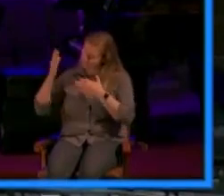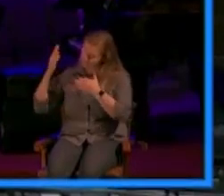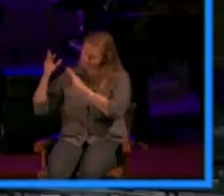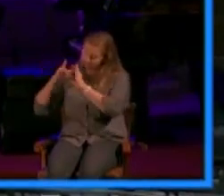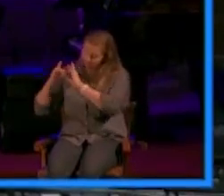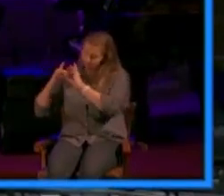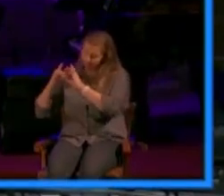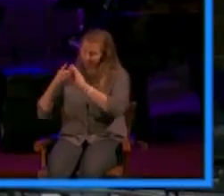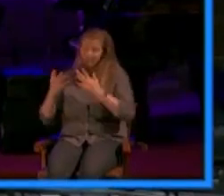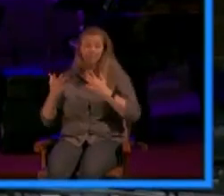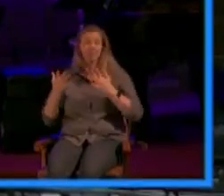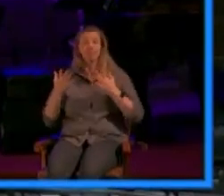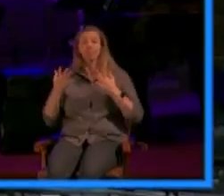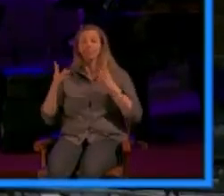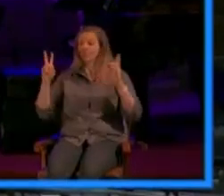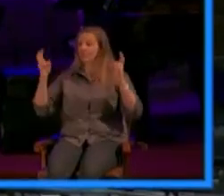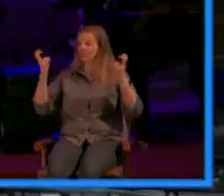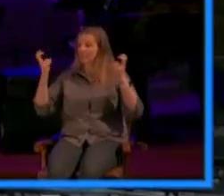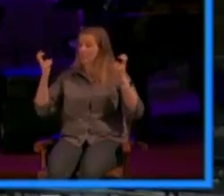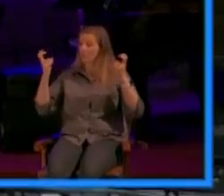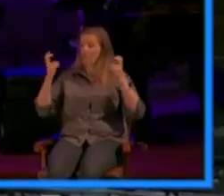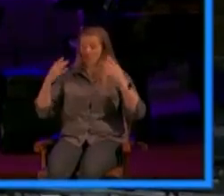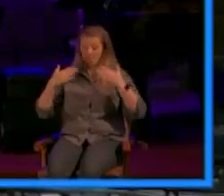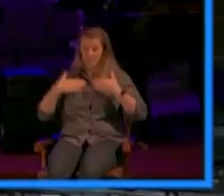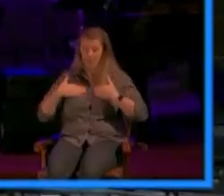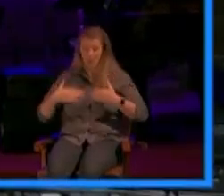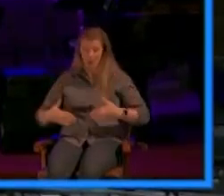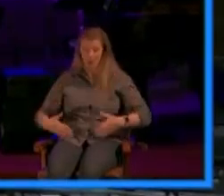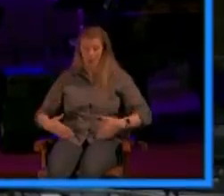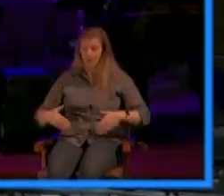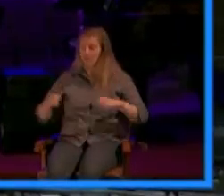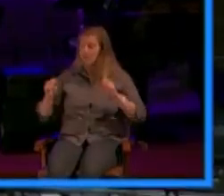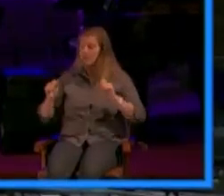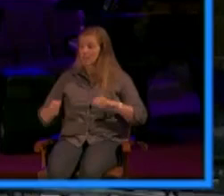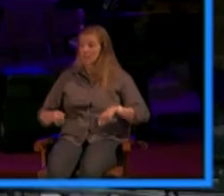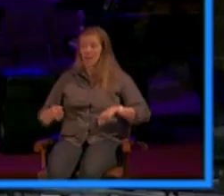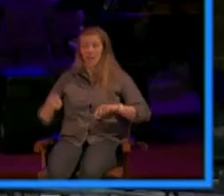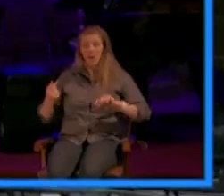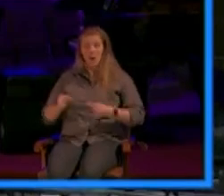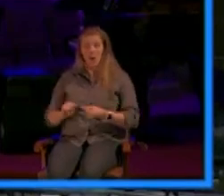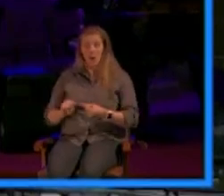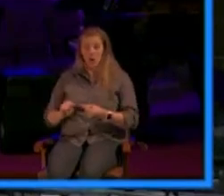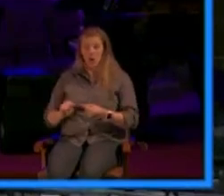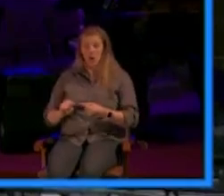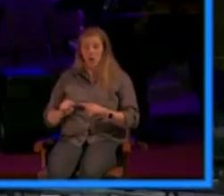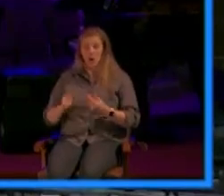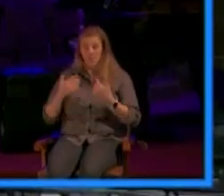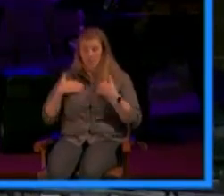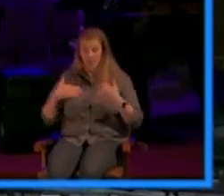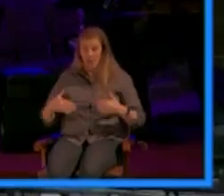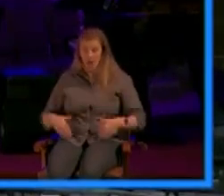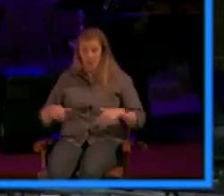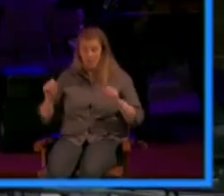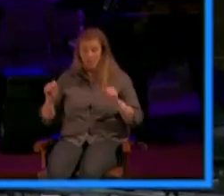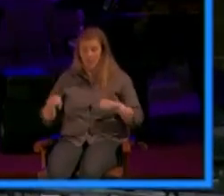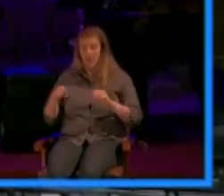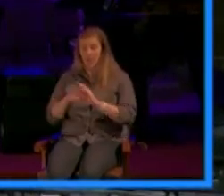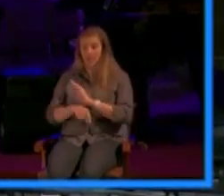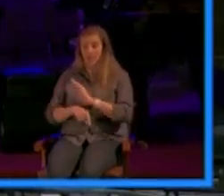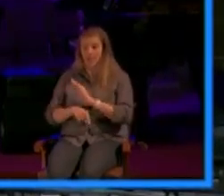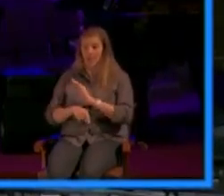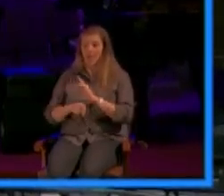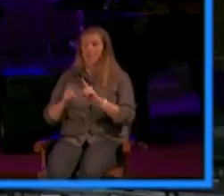may kill. Who knows the next line in that song? If you know it, say it out loud. The body they may kill,